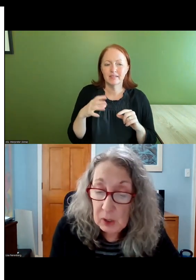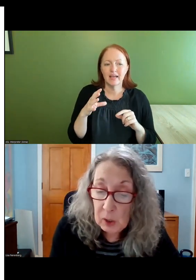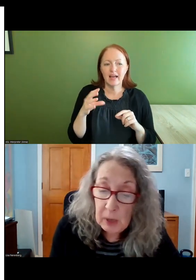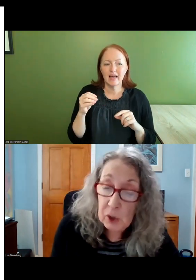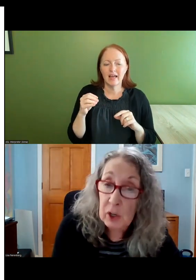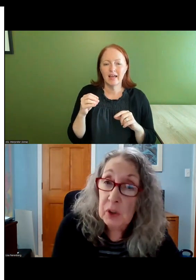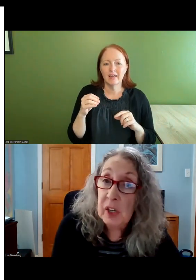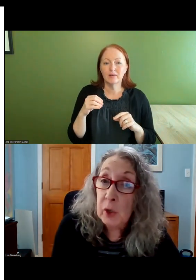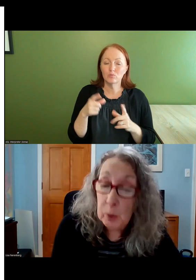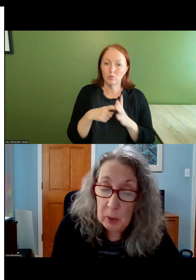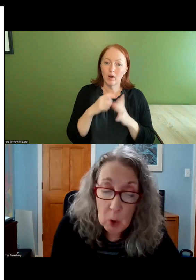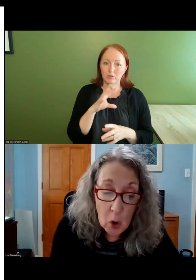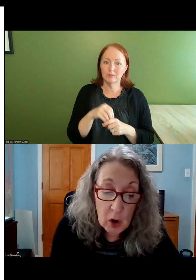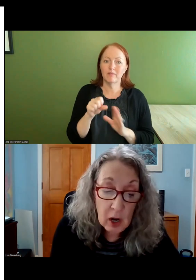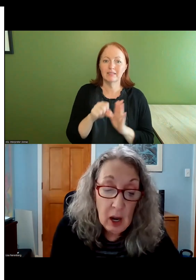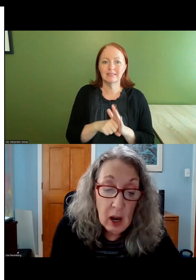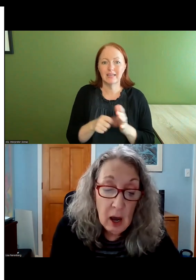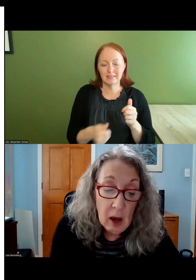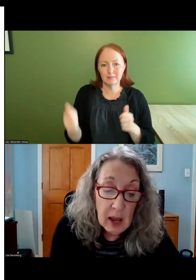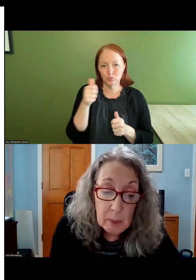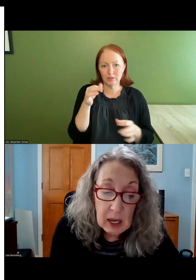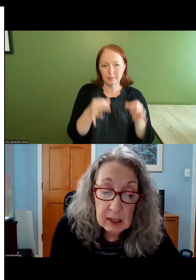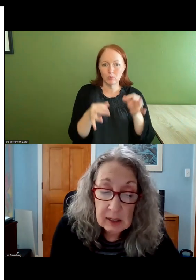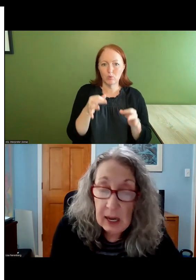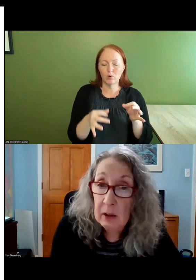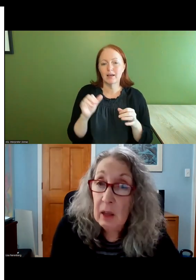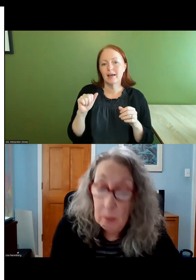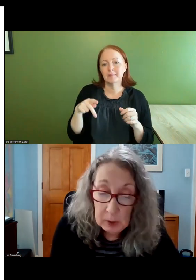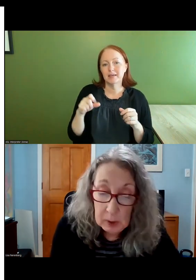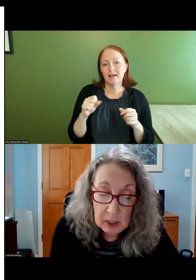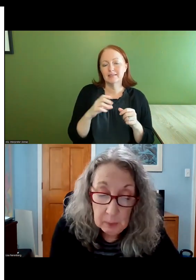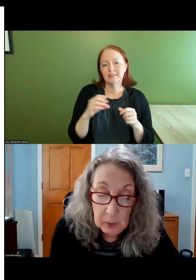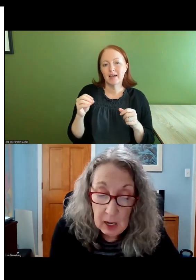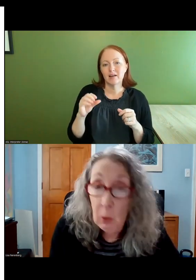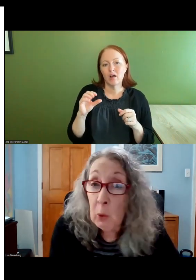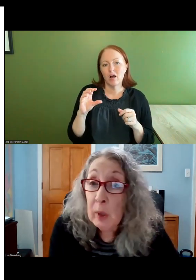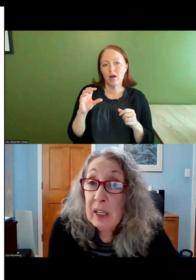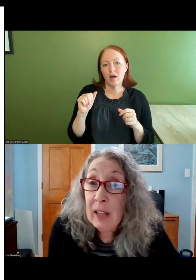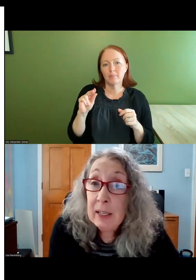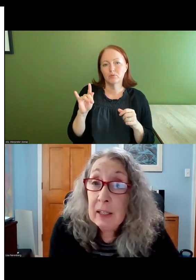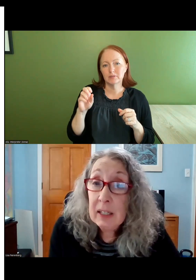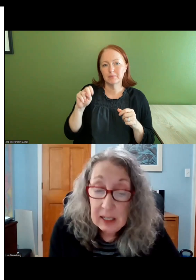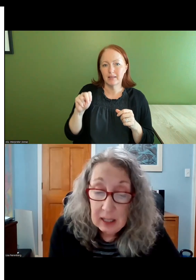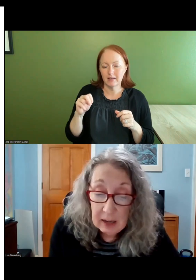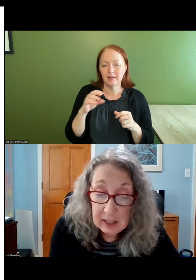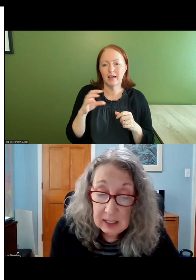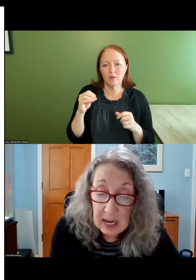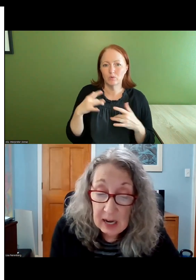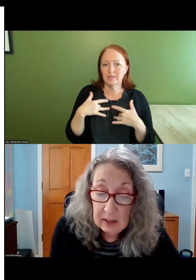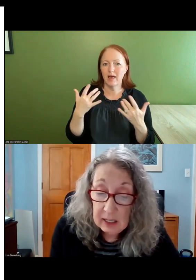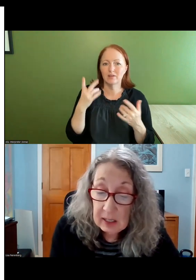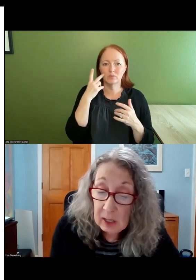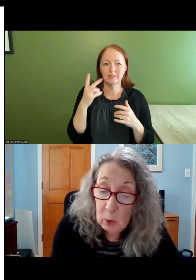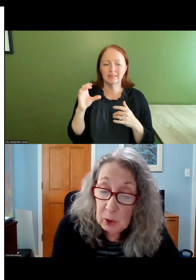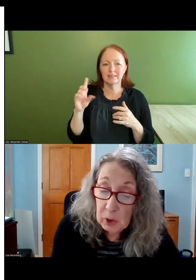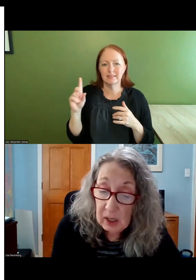the participation of the state Supreme Court, APS, and Ombudsman. And we were really delighted to see that CDA